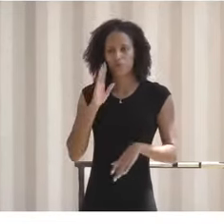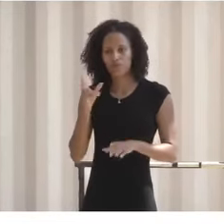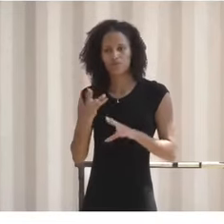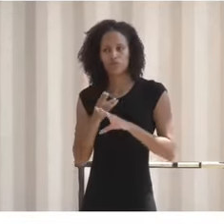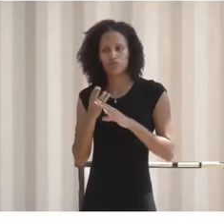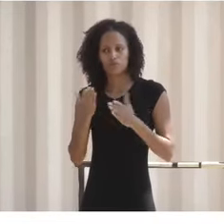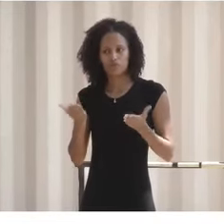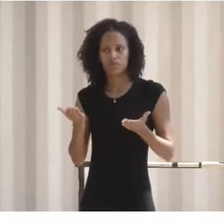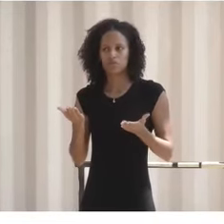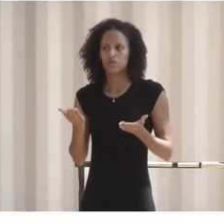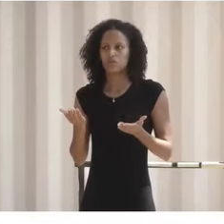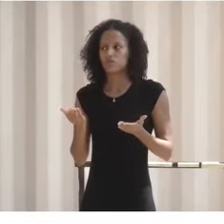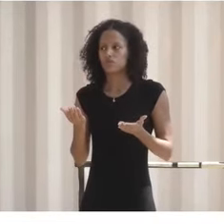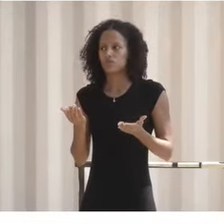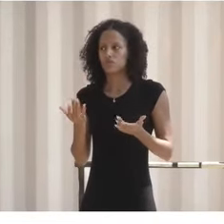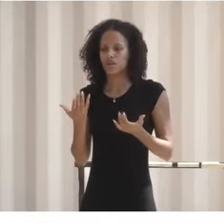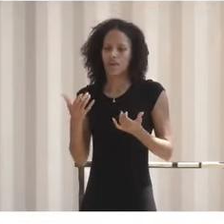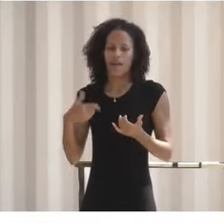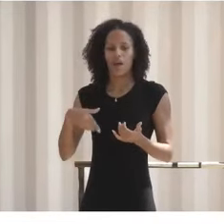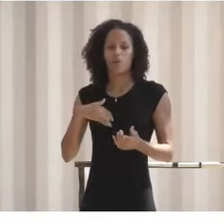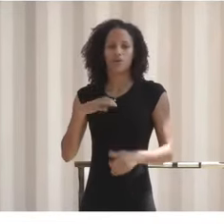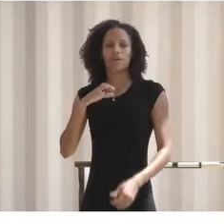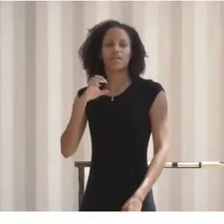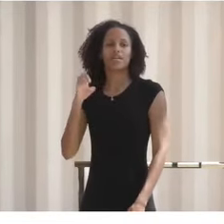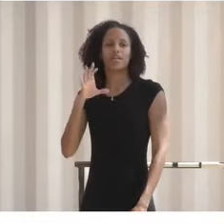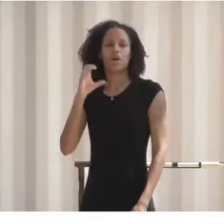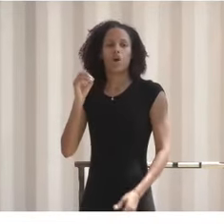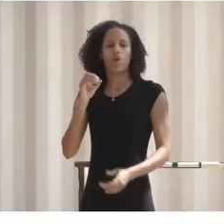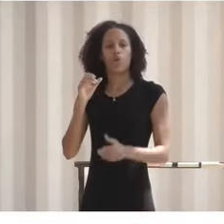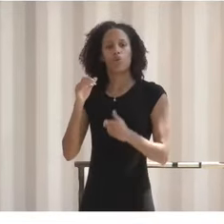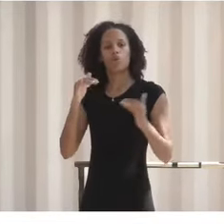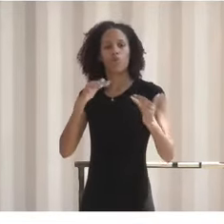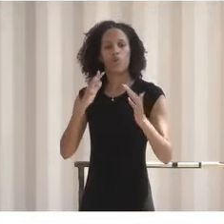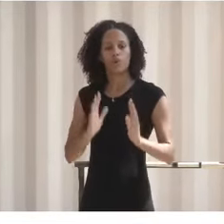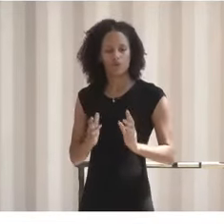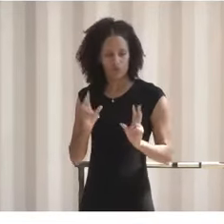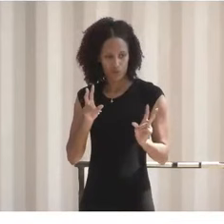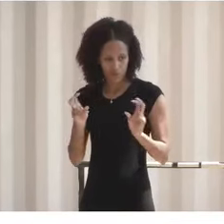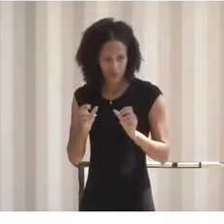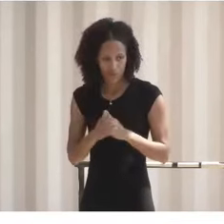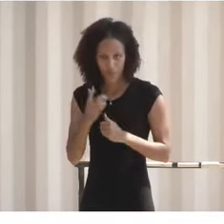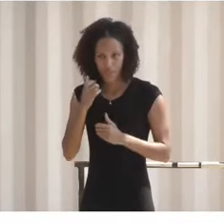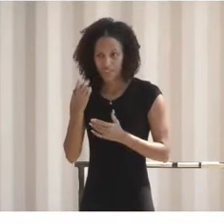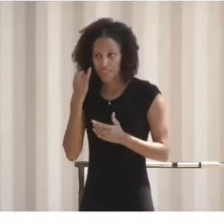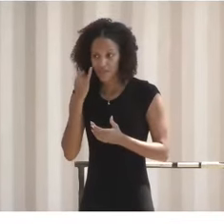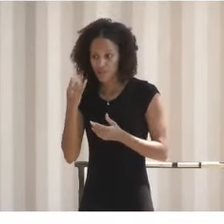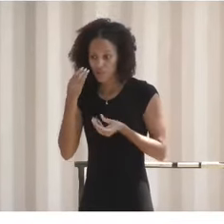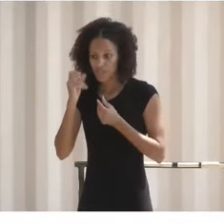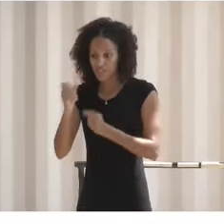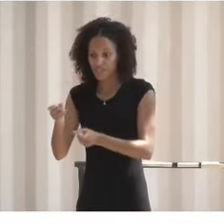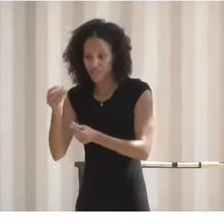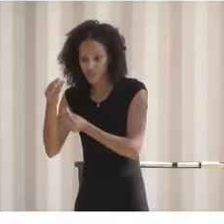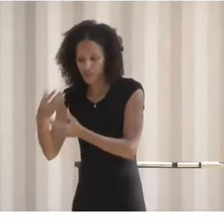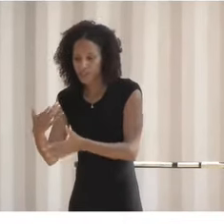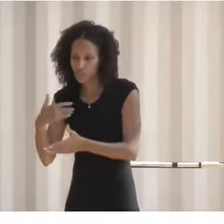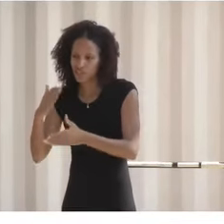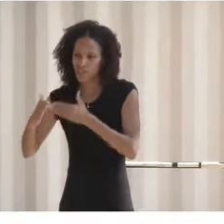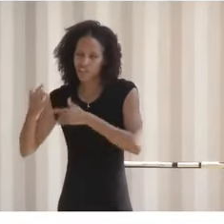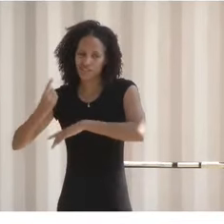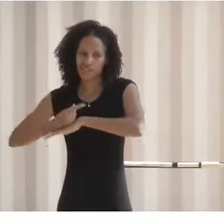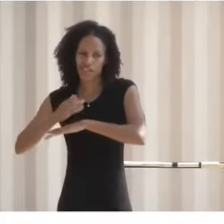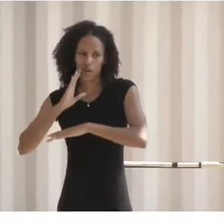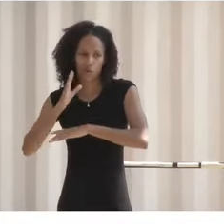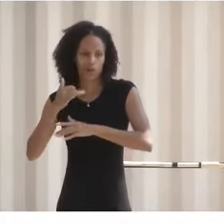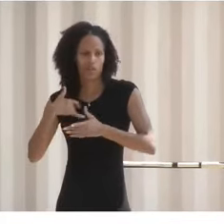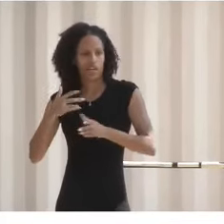our eco-warriors, because when you give women an information, by the end of the day, it will be in the